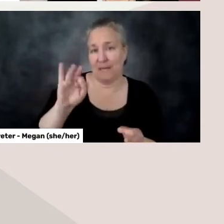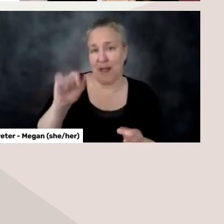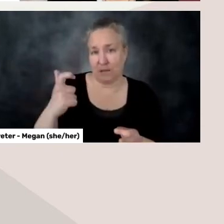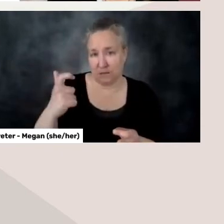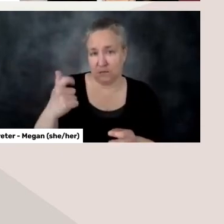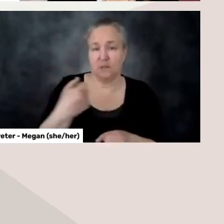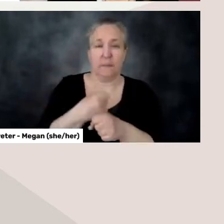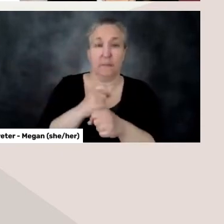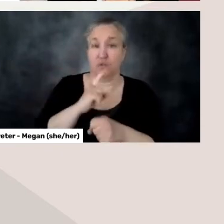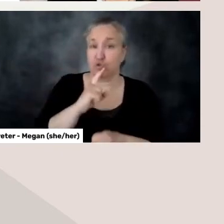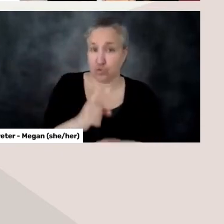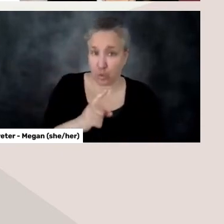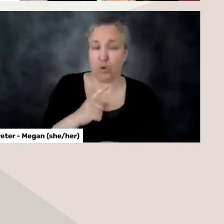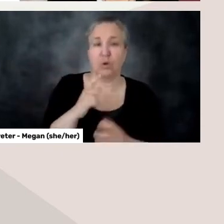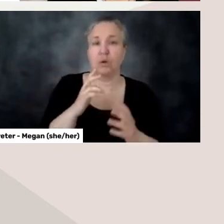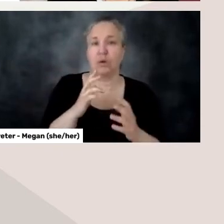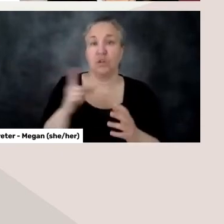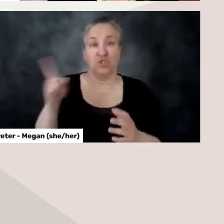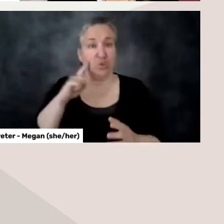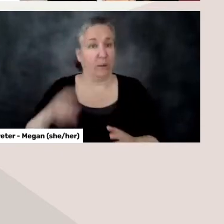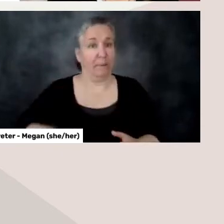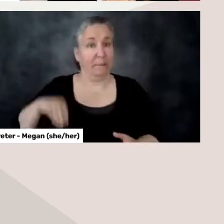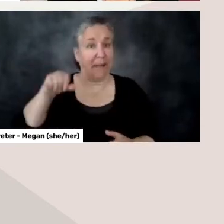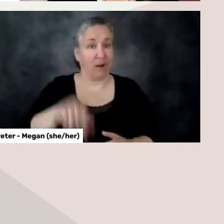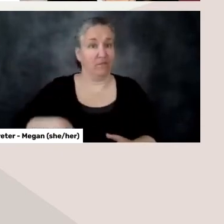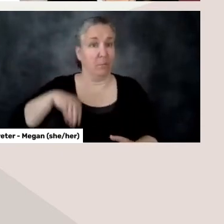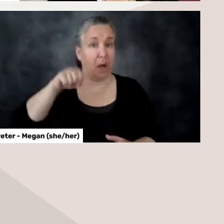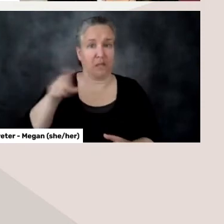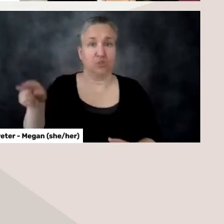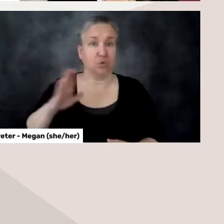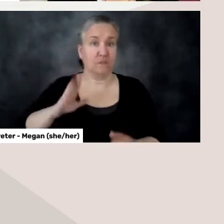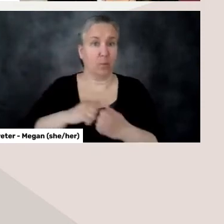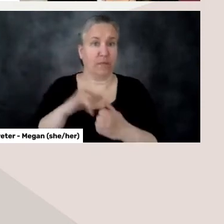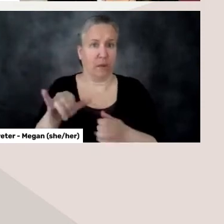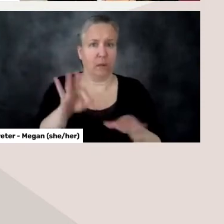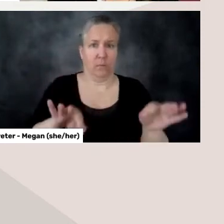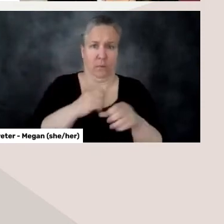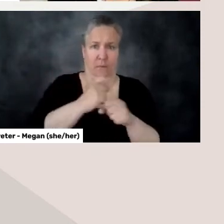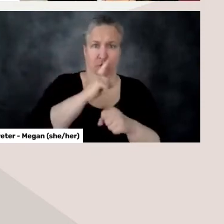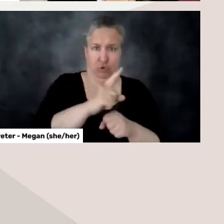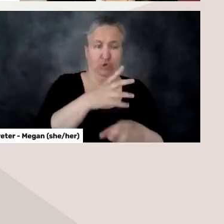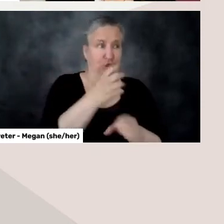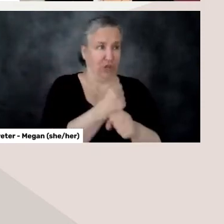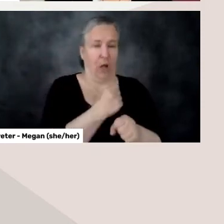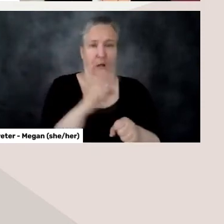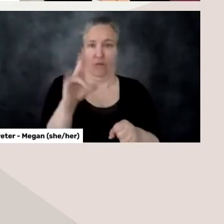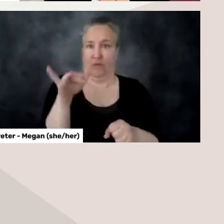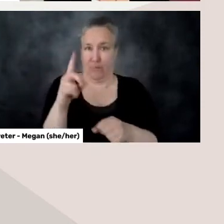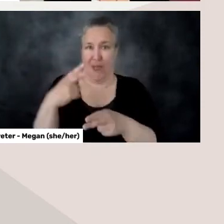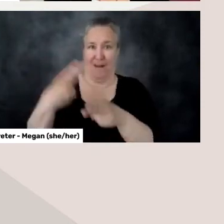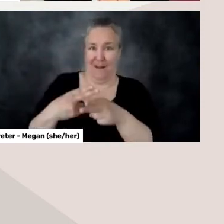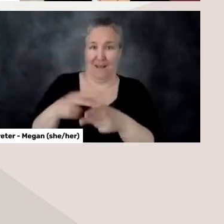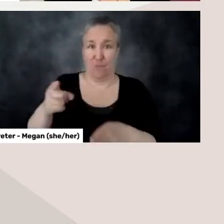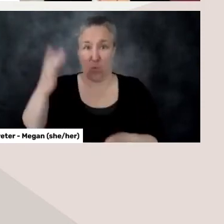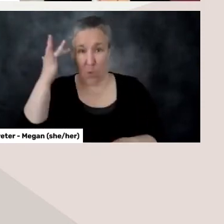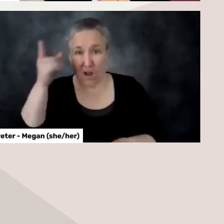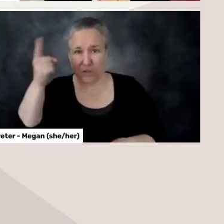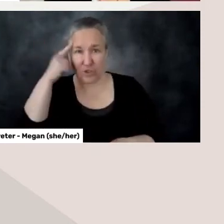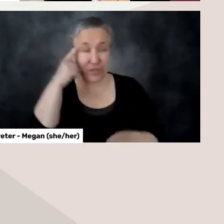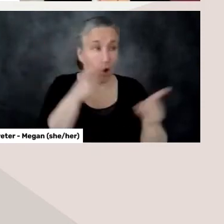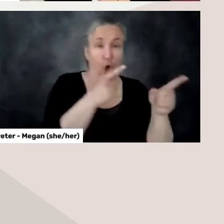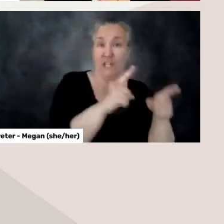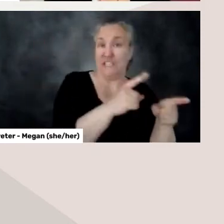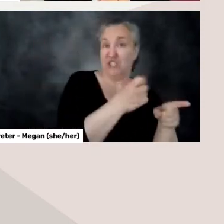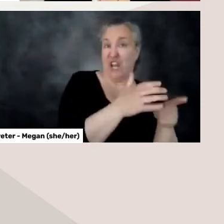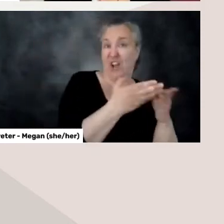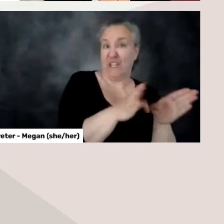make sure, and she would pay out of pocket, and she was fine with it, to make sure that she actually got the brand name because she didn't think that the generic